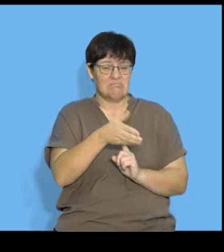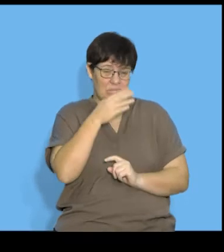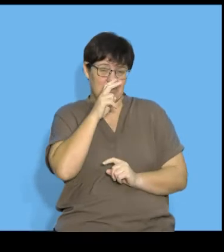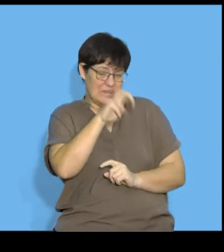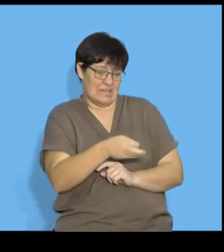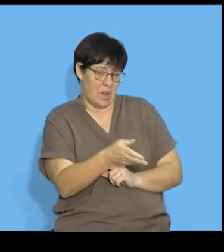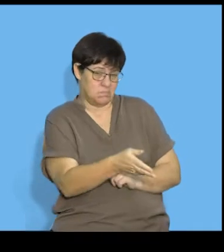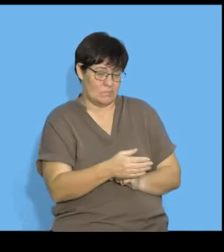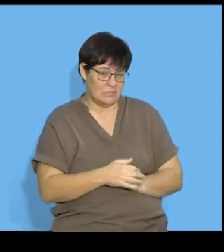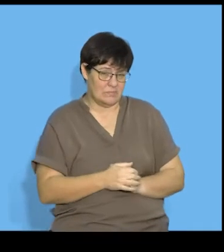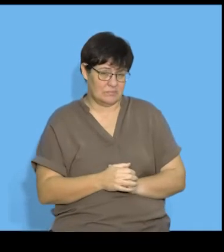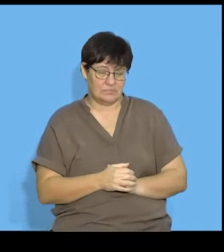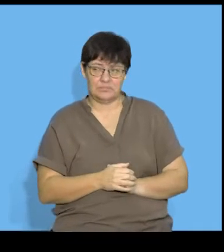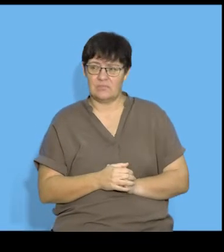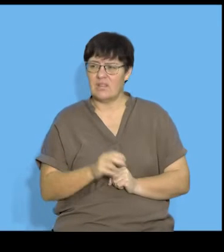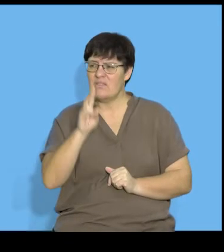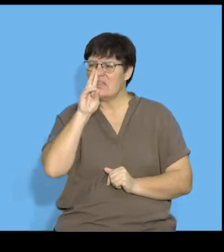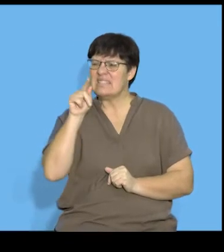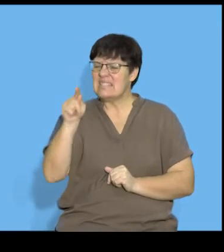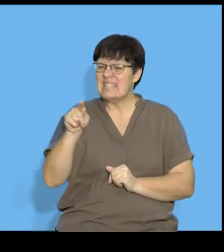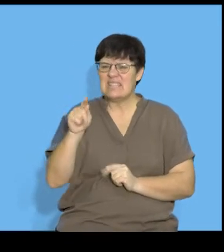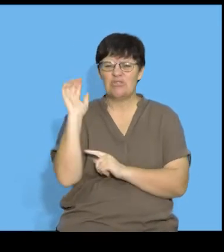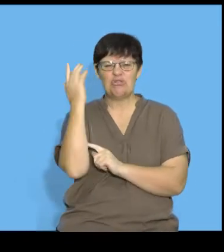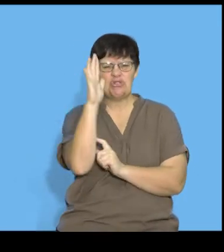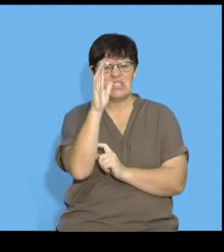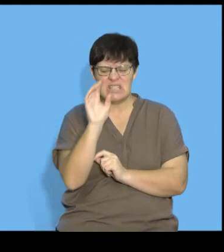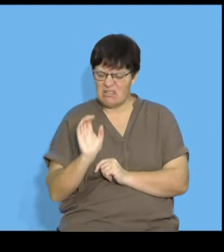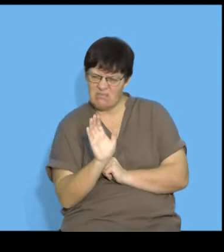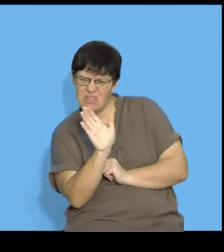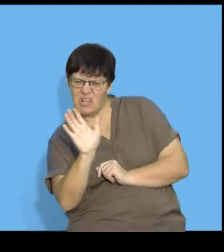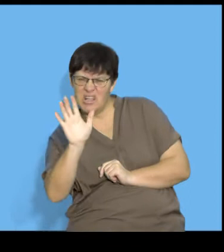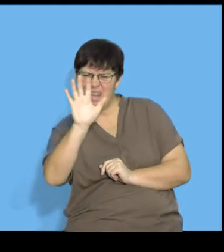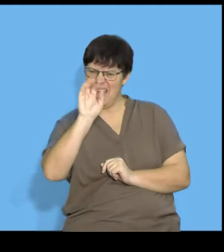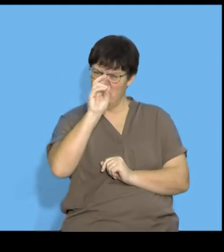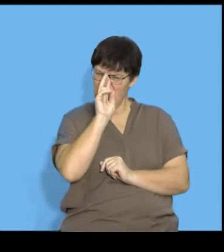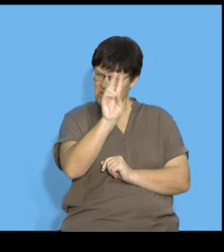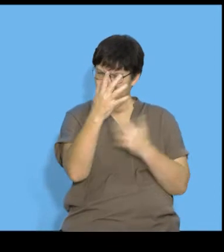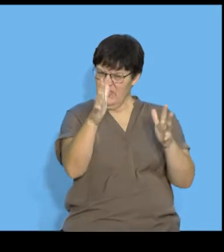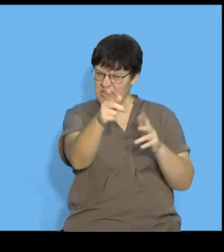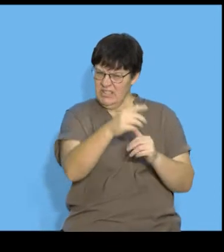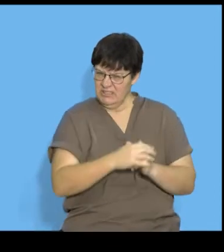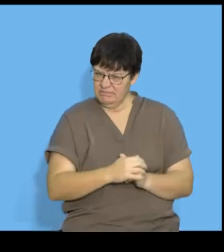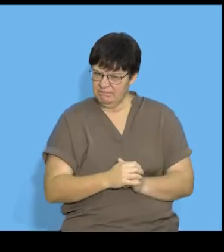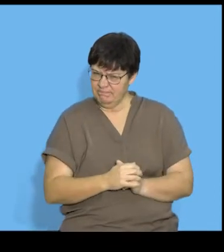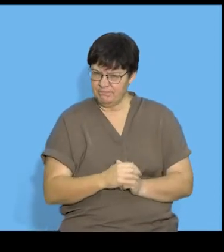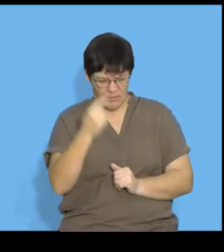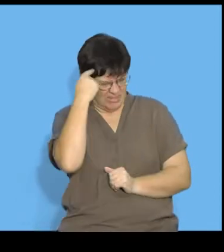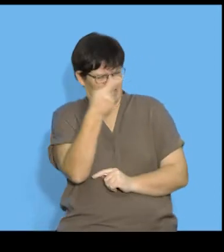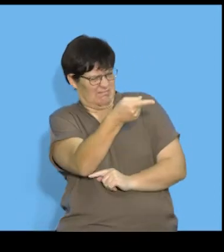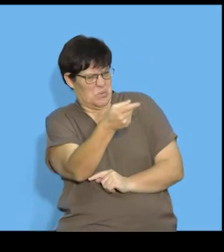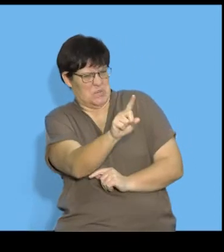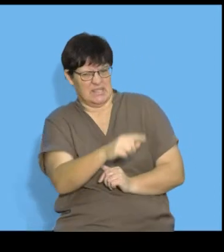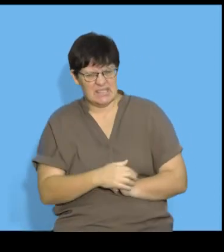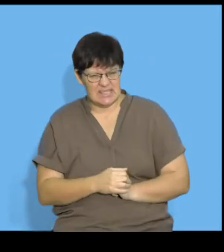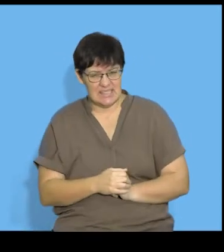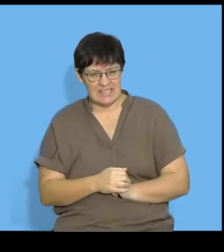this markings or these markings on tree trunks on plants, and I wonder what you've ever thought it is. This